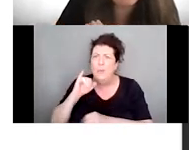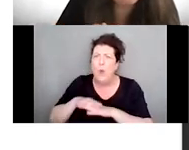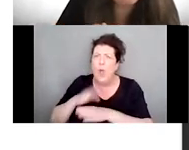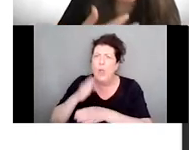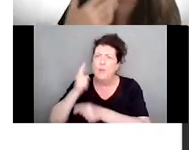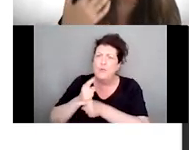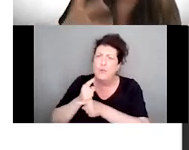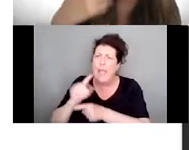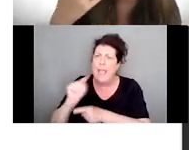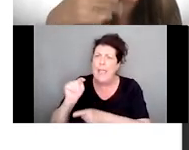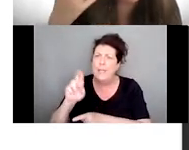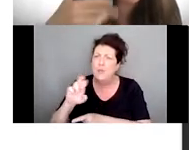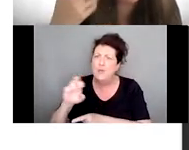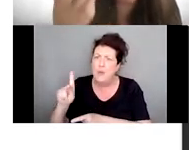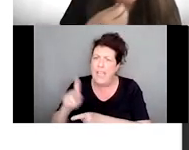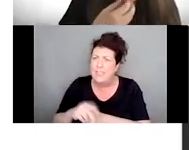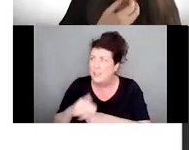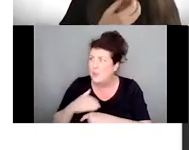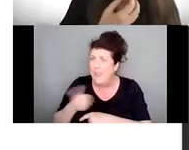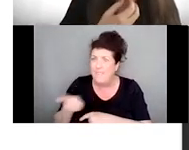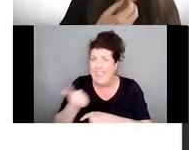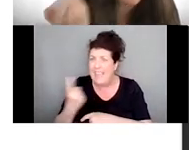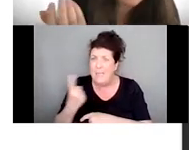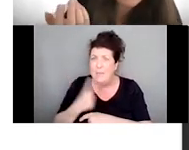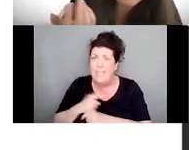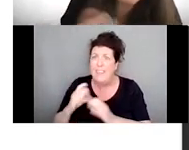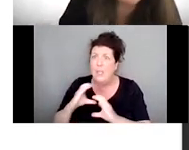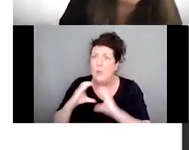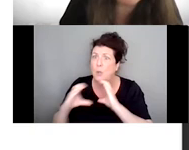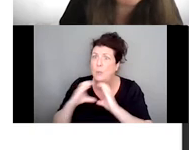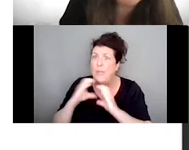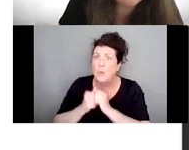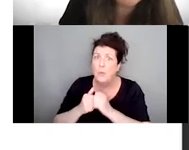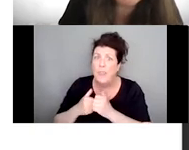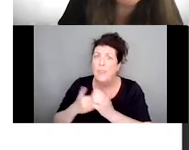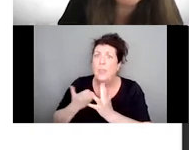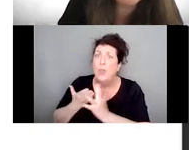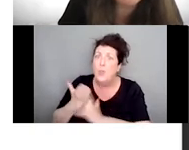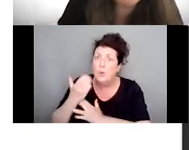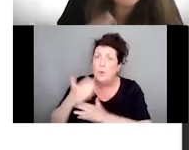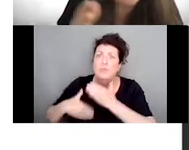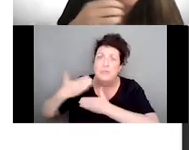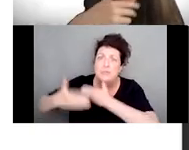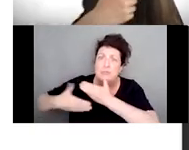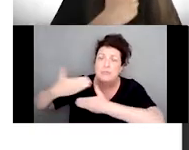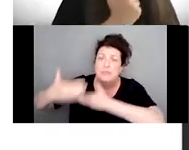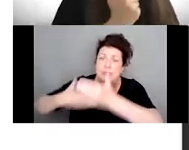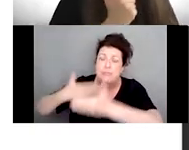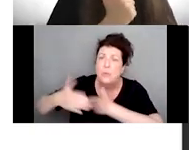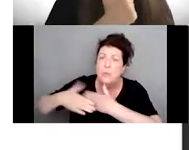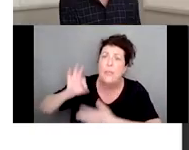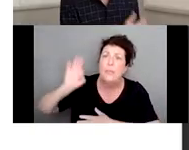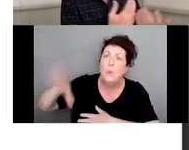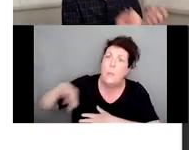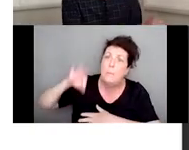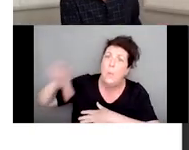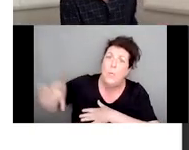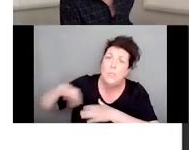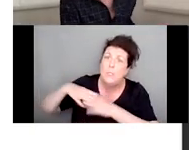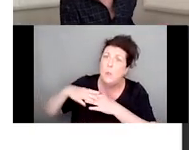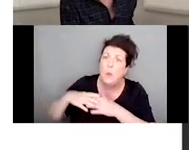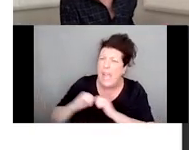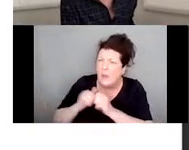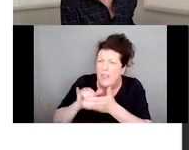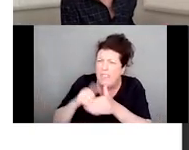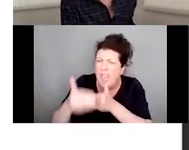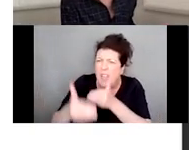did you have anybody that you kind of communicated with during the process who gave you input? Or how did that go? No, I mean, I,